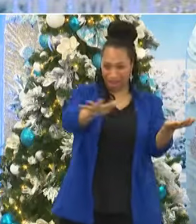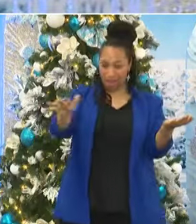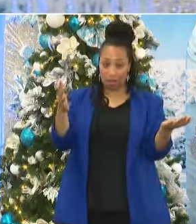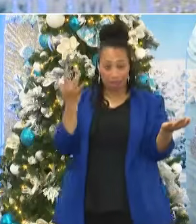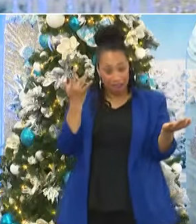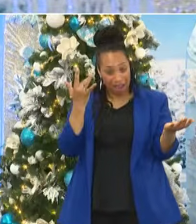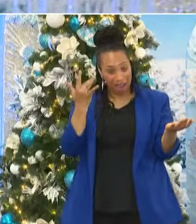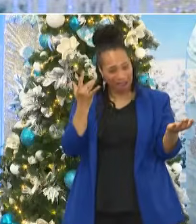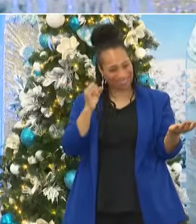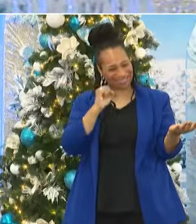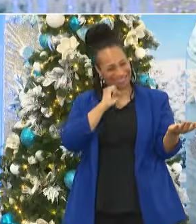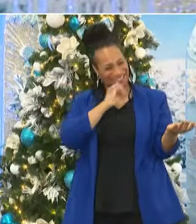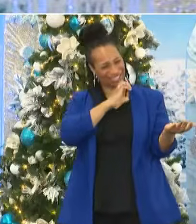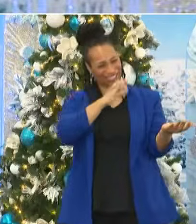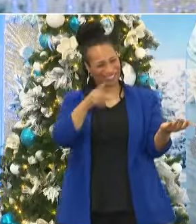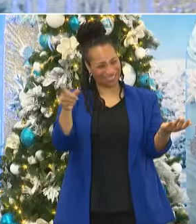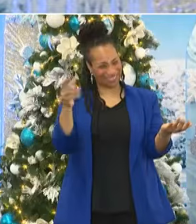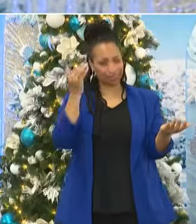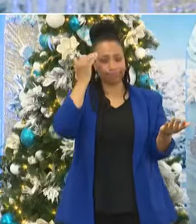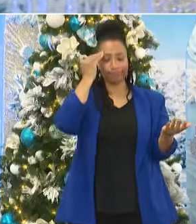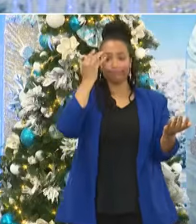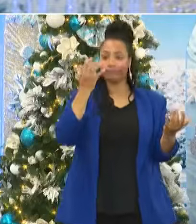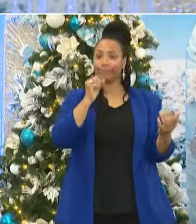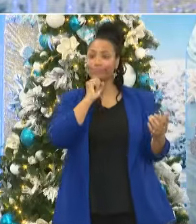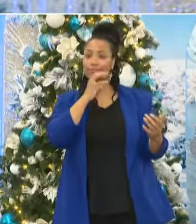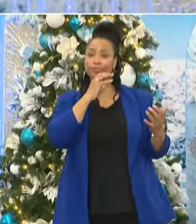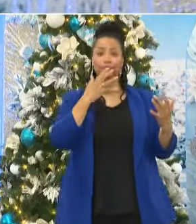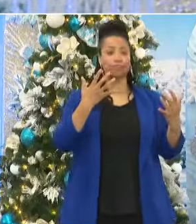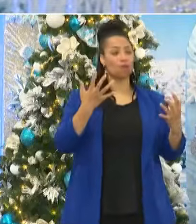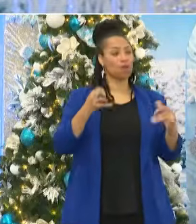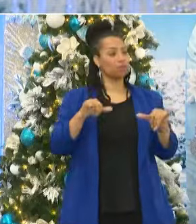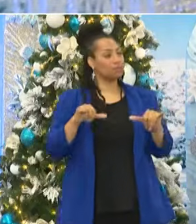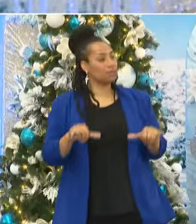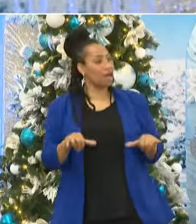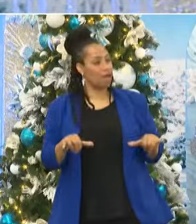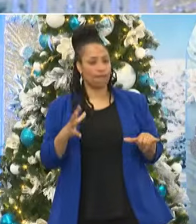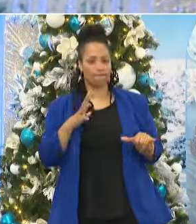DC, we want to thrive in DC. Are you with me?